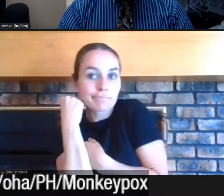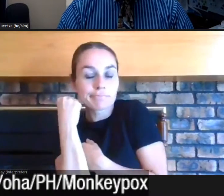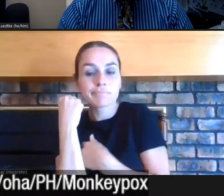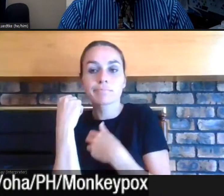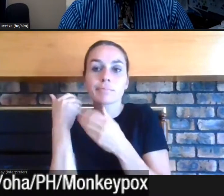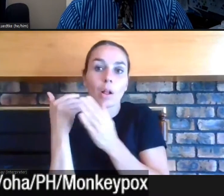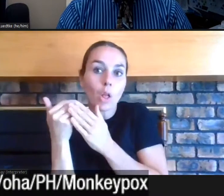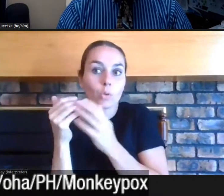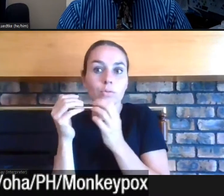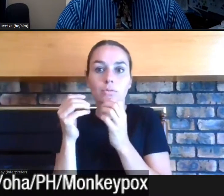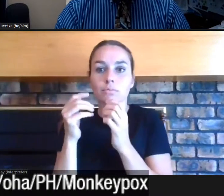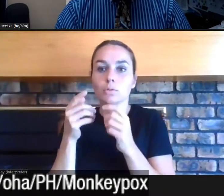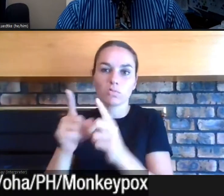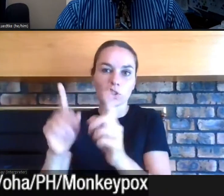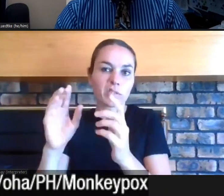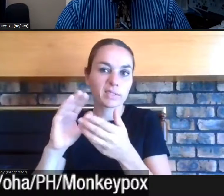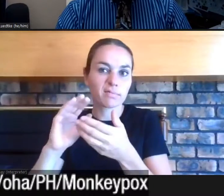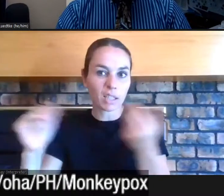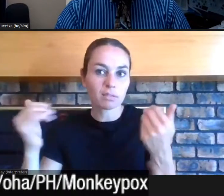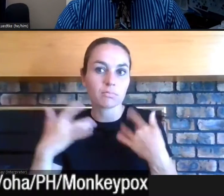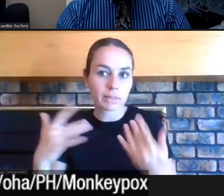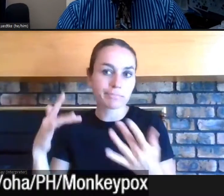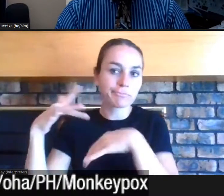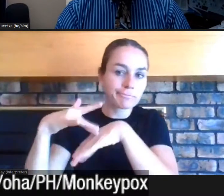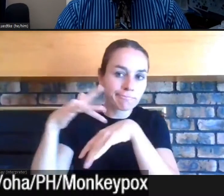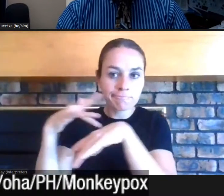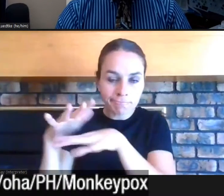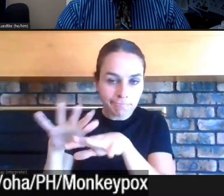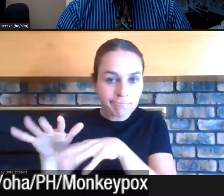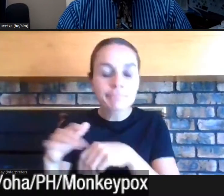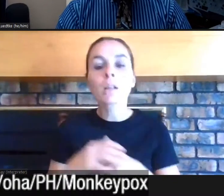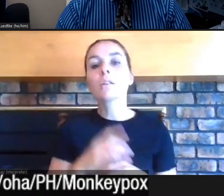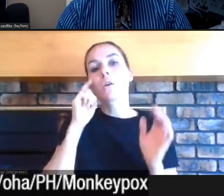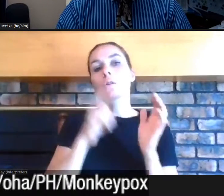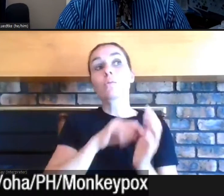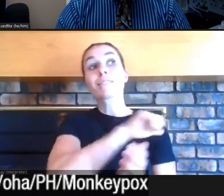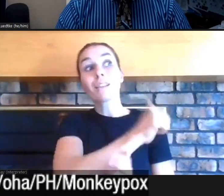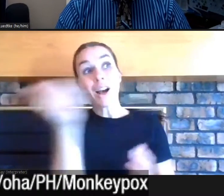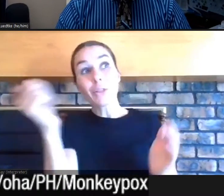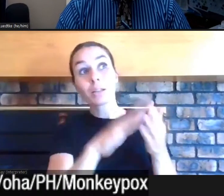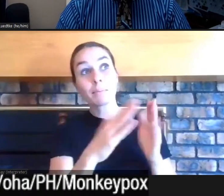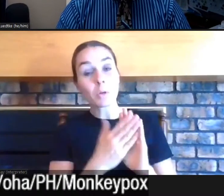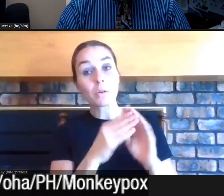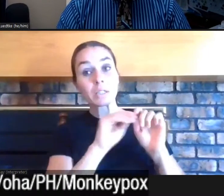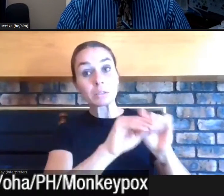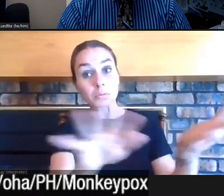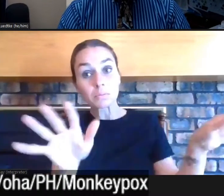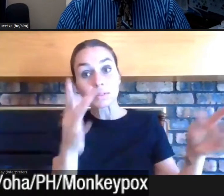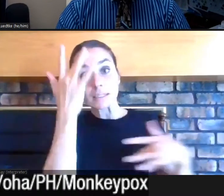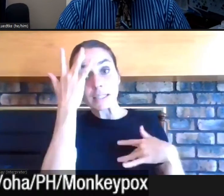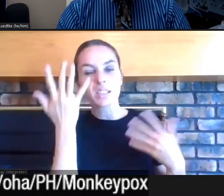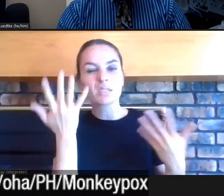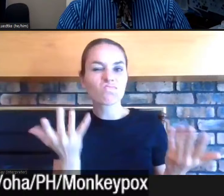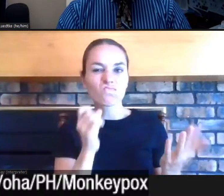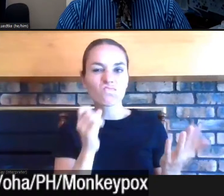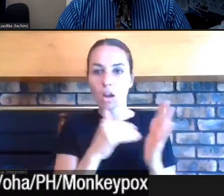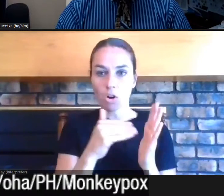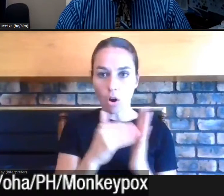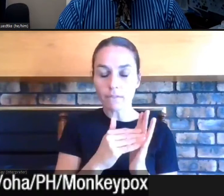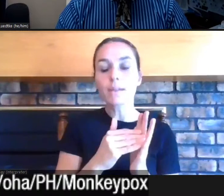during sex. We haven't seen a lot of spread into other communities. But as Katie Cox said, it's not a question of when, it's a question of